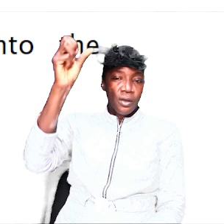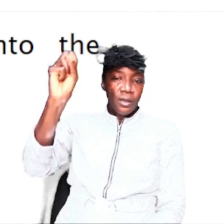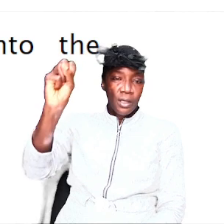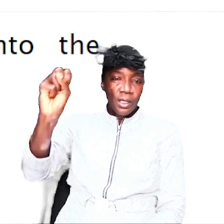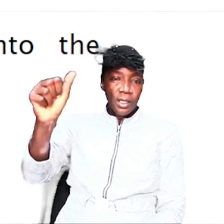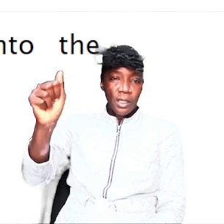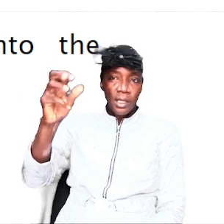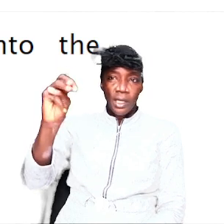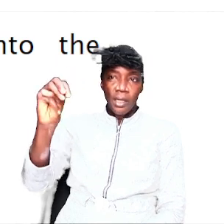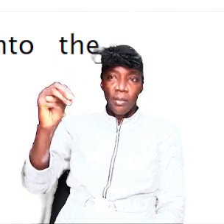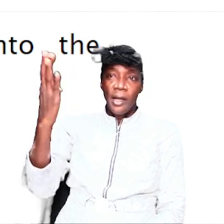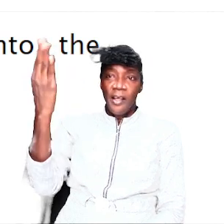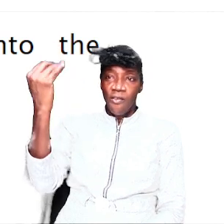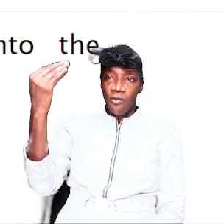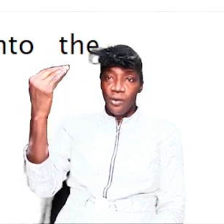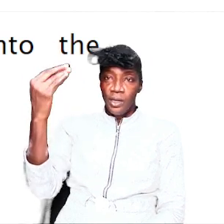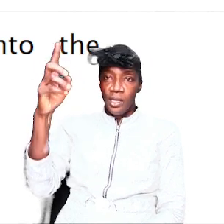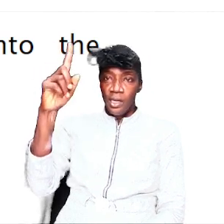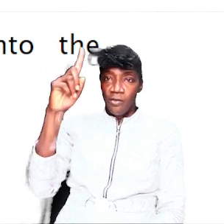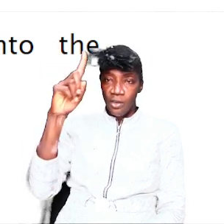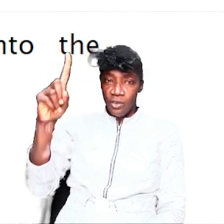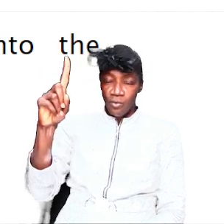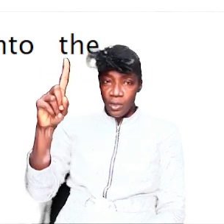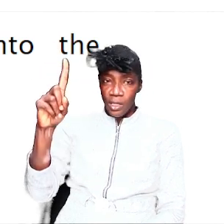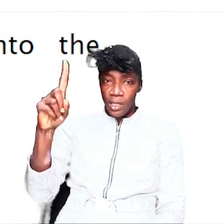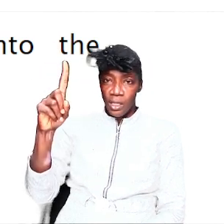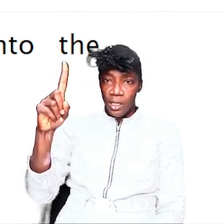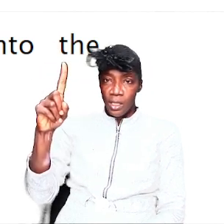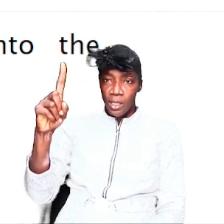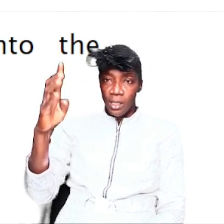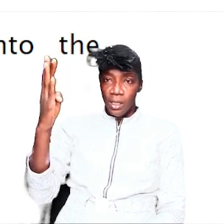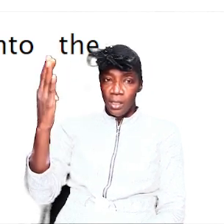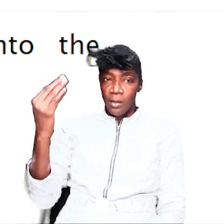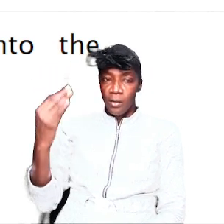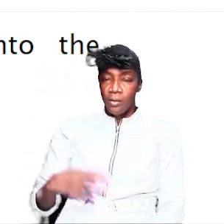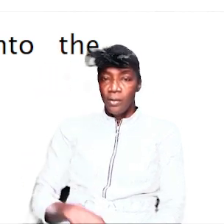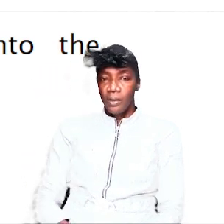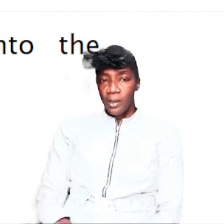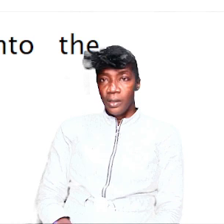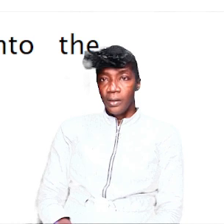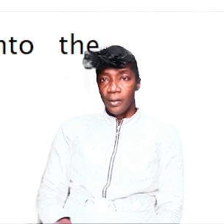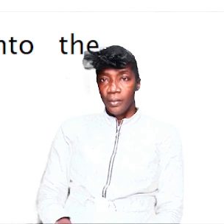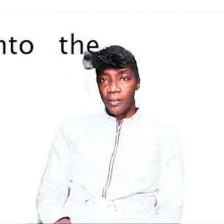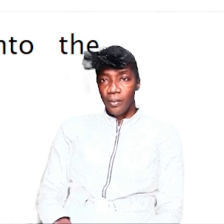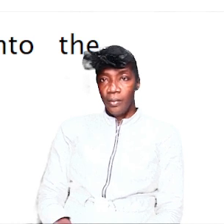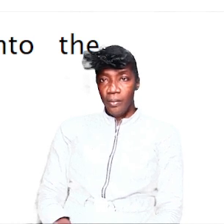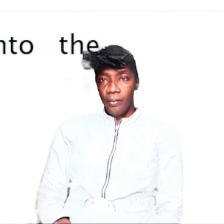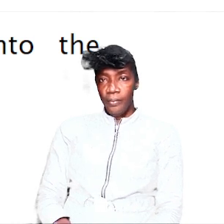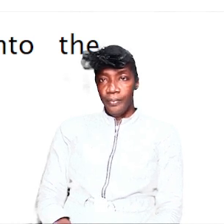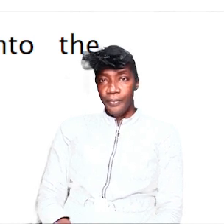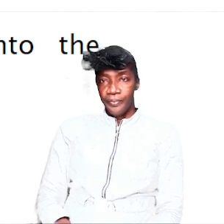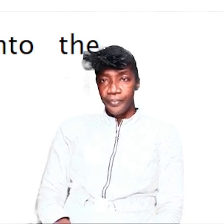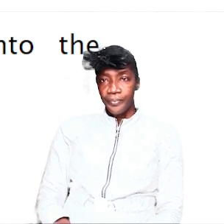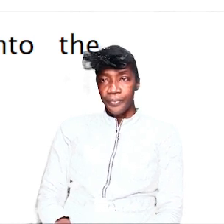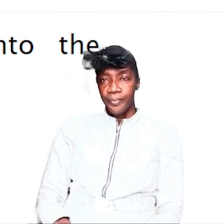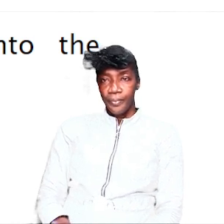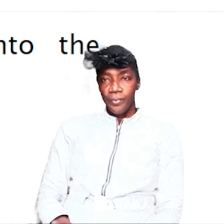to 14. We can just find that on, yes, put it up on the screen.